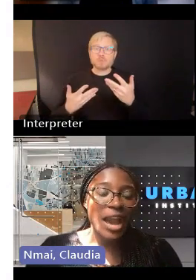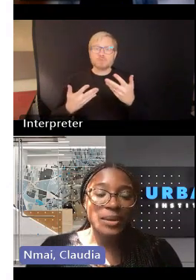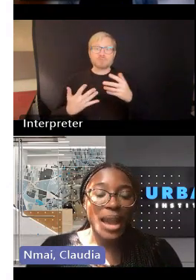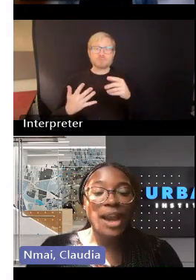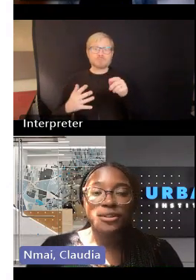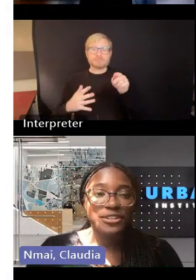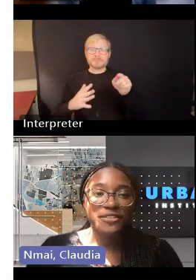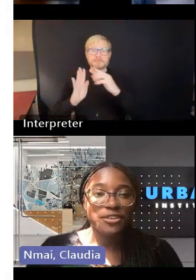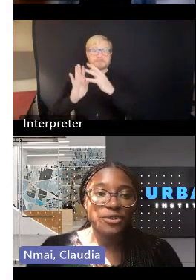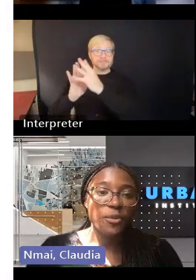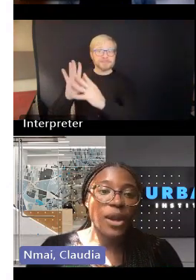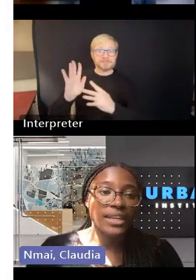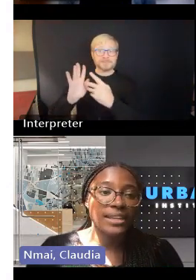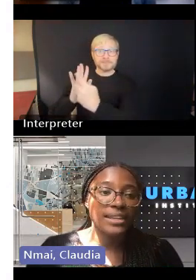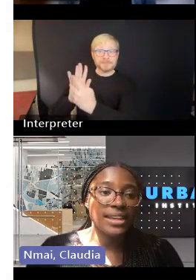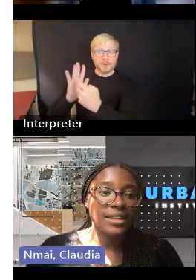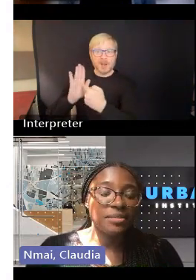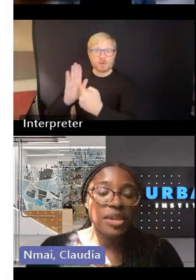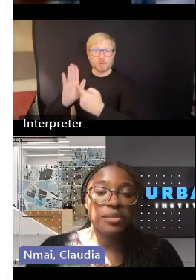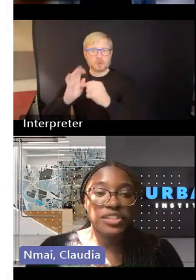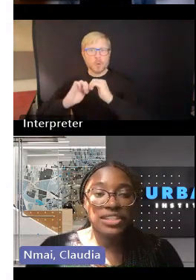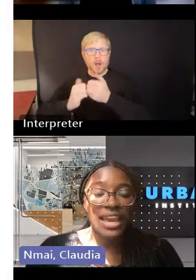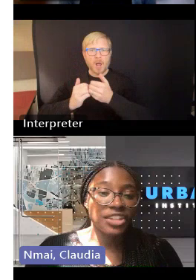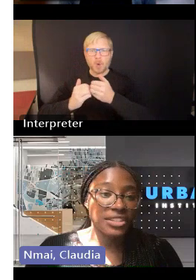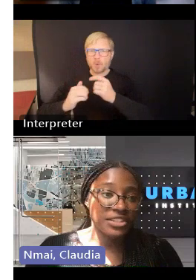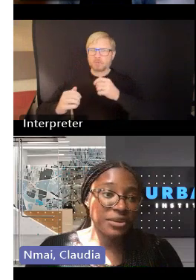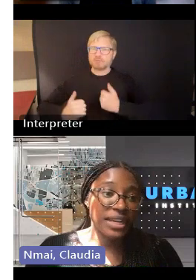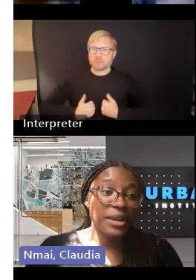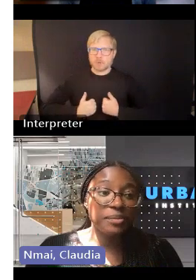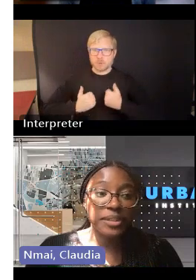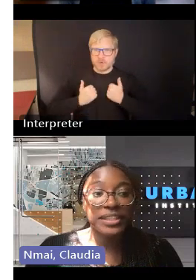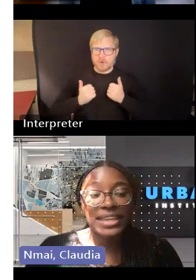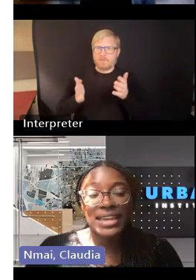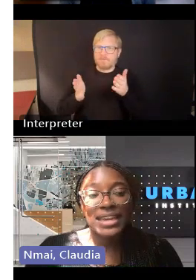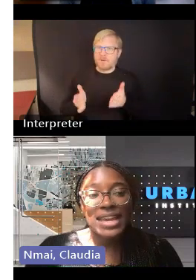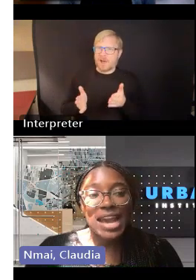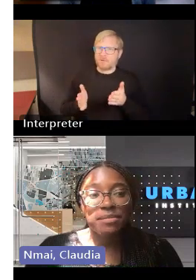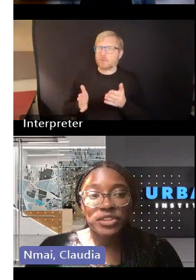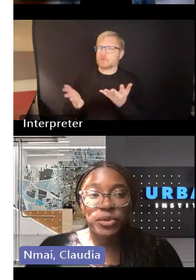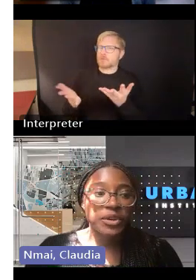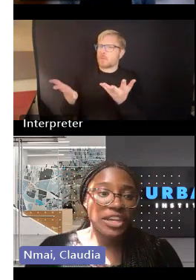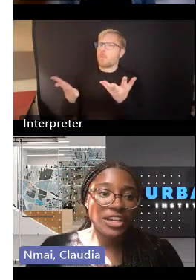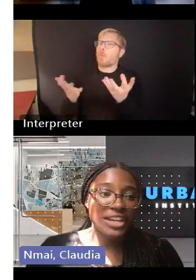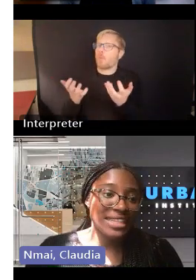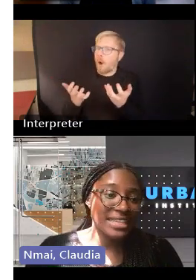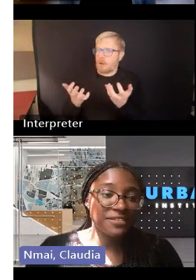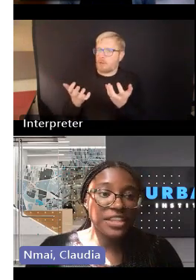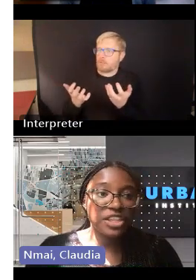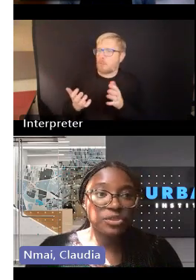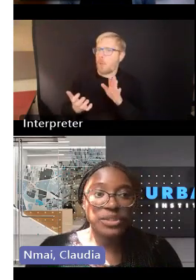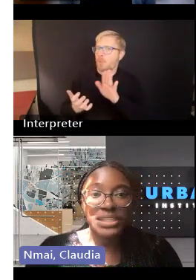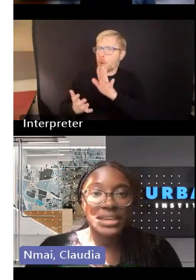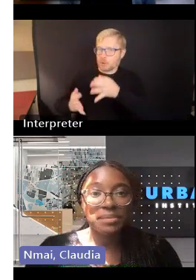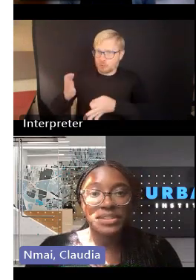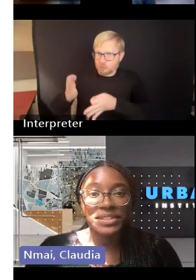getting at how survivors wanted to be able to get justice or accountability. And this quote here, "It takes a village," really